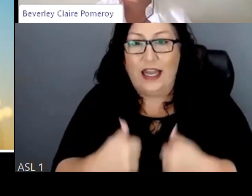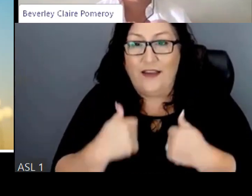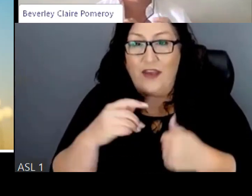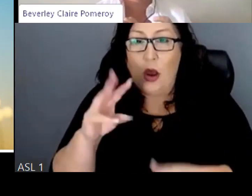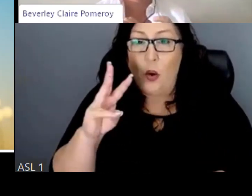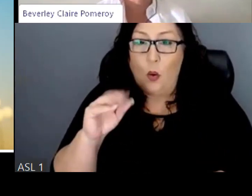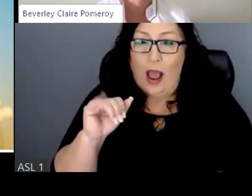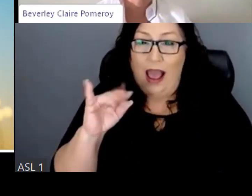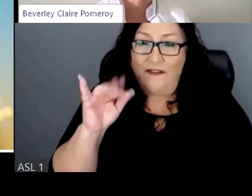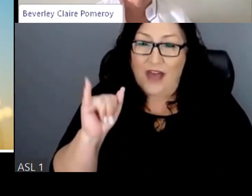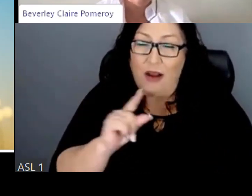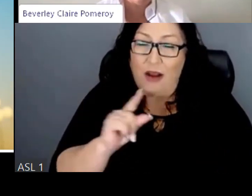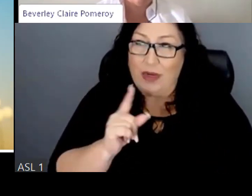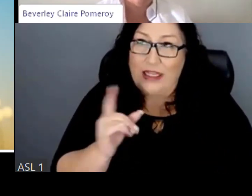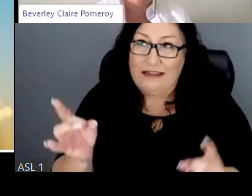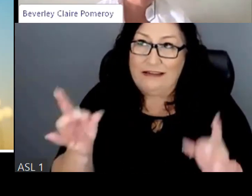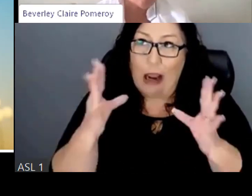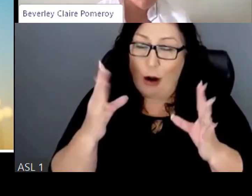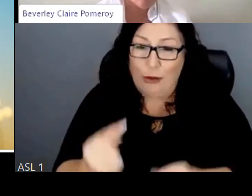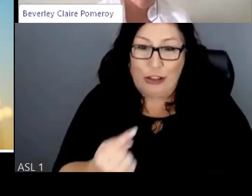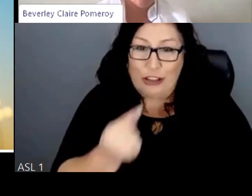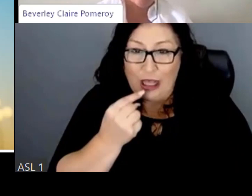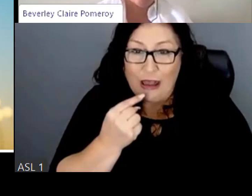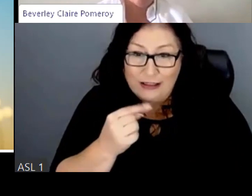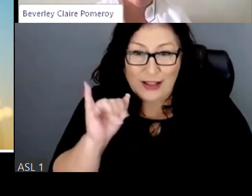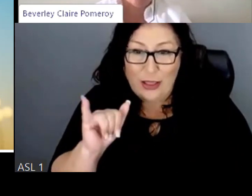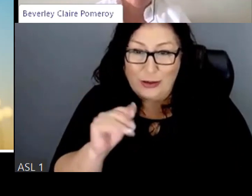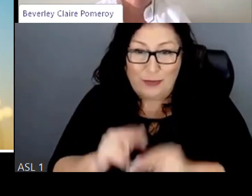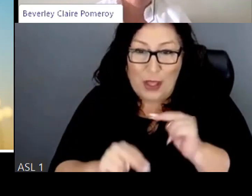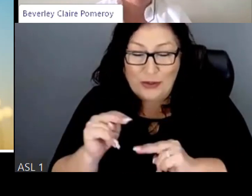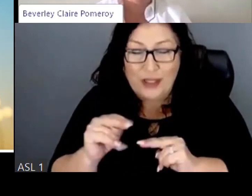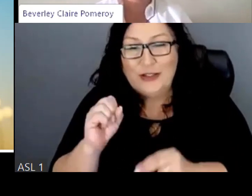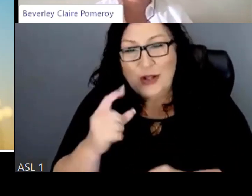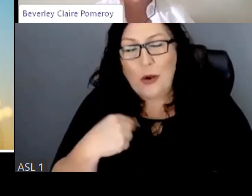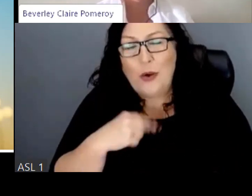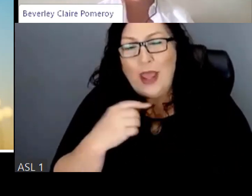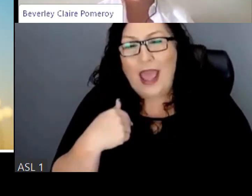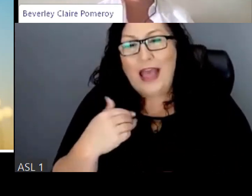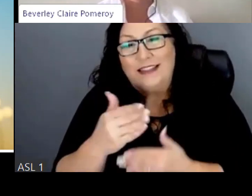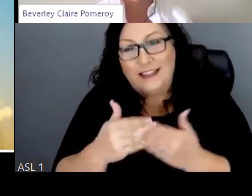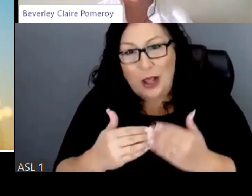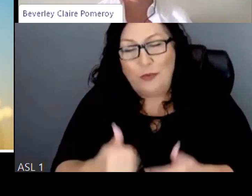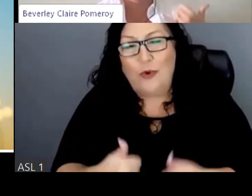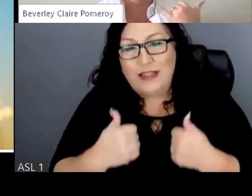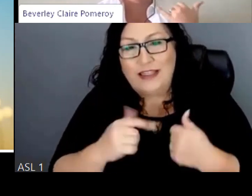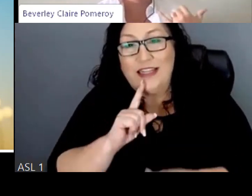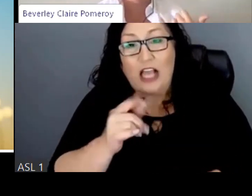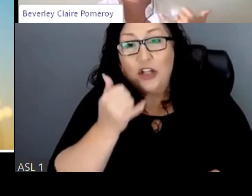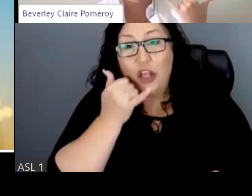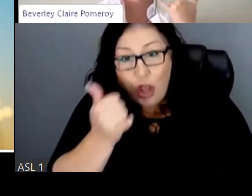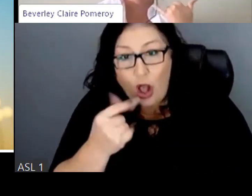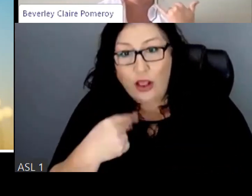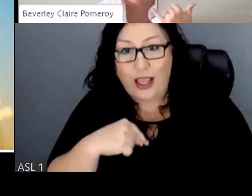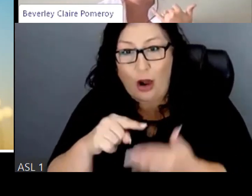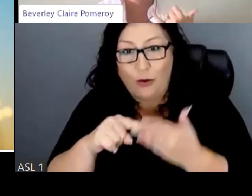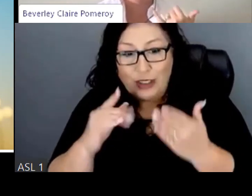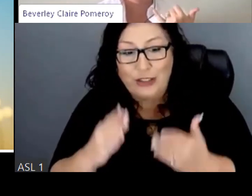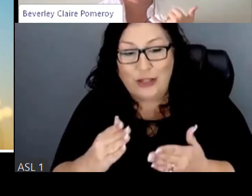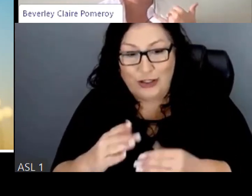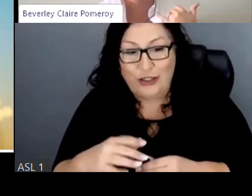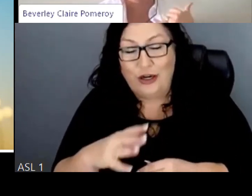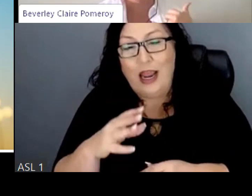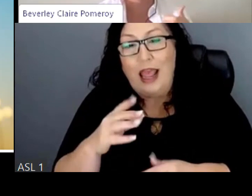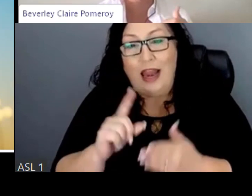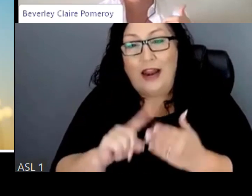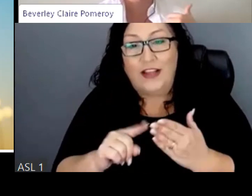Wi-Fi is terrible and sucks in those sort of buildings. And so we had some residents that were actually calling our researcher,